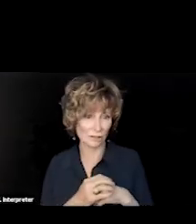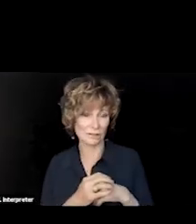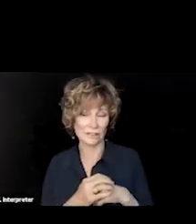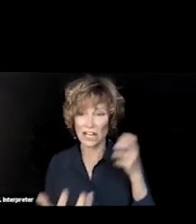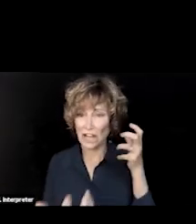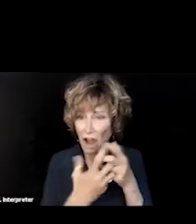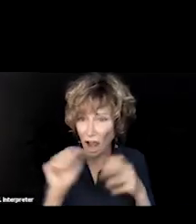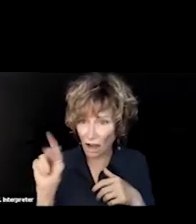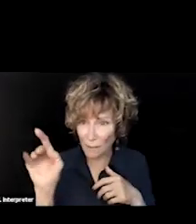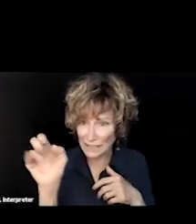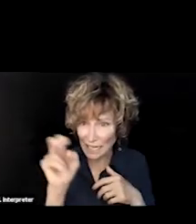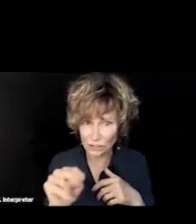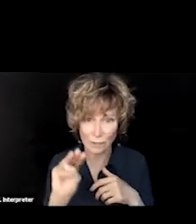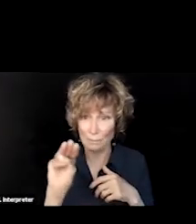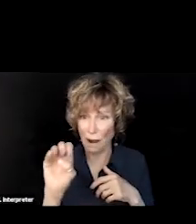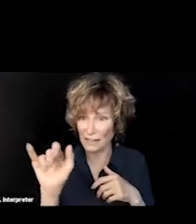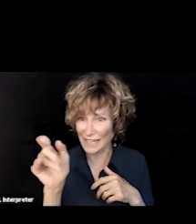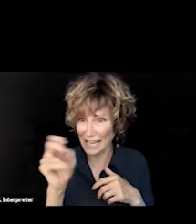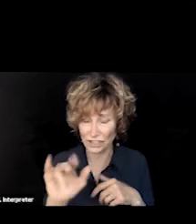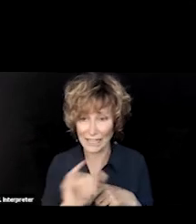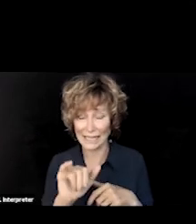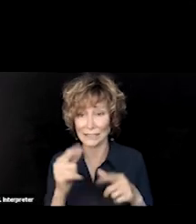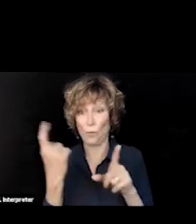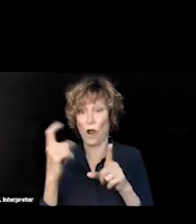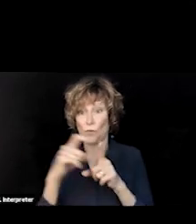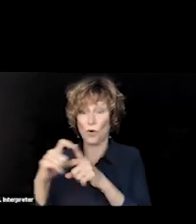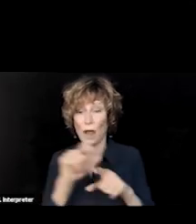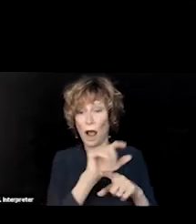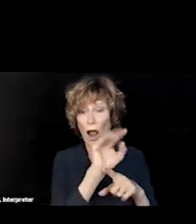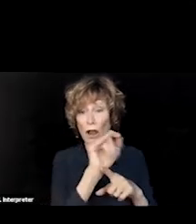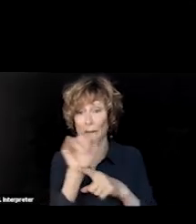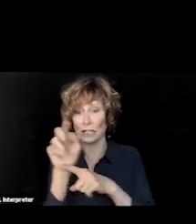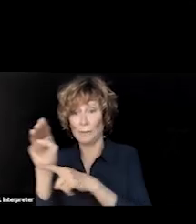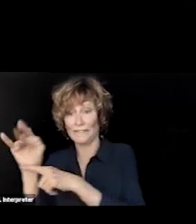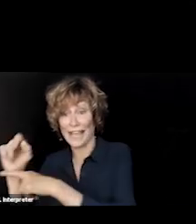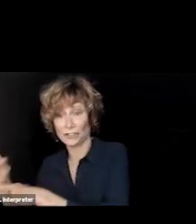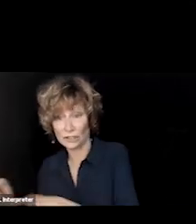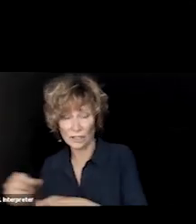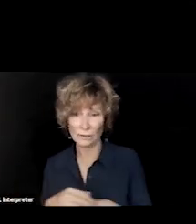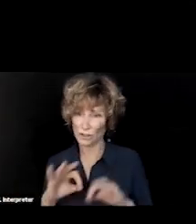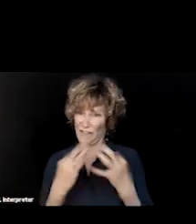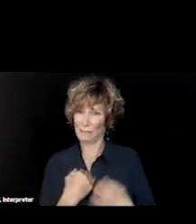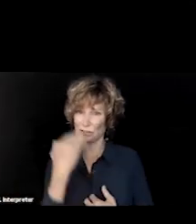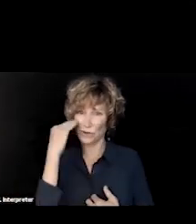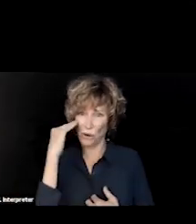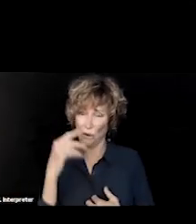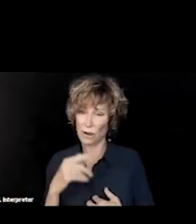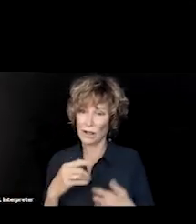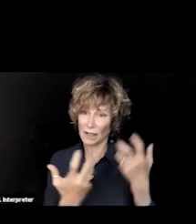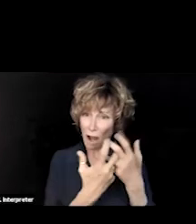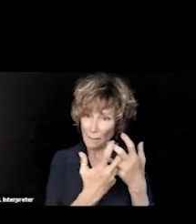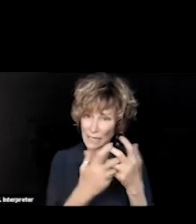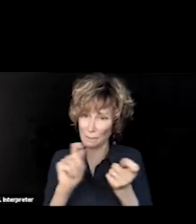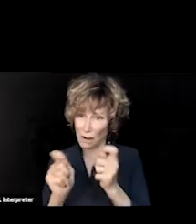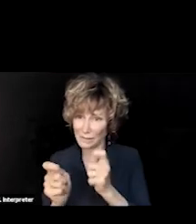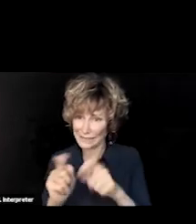use accommodations and modifications almost like it's a run-on word. Do families know that accommodations and modifications are